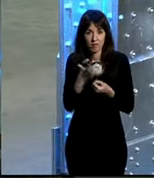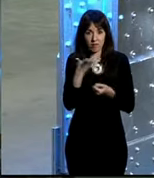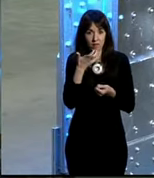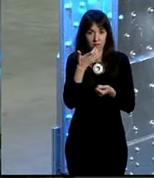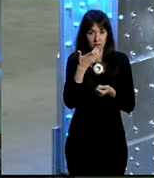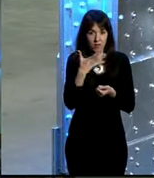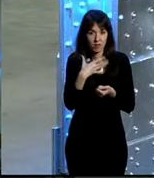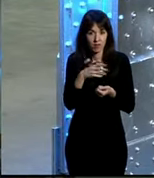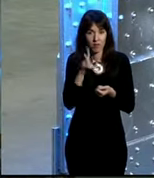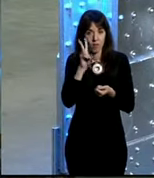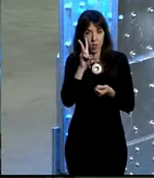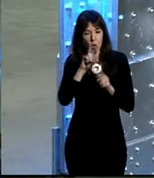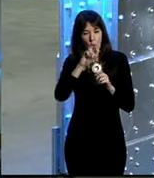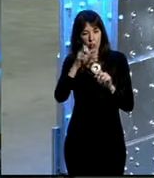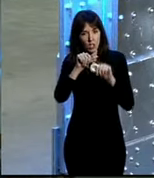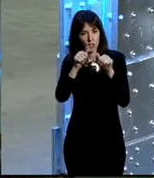Visions